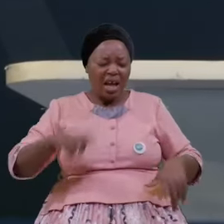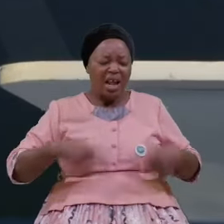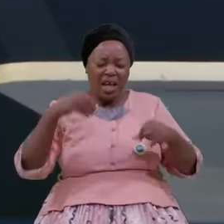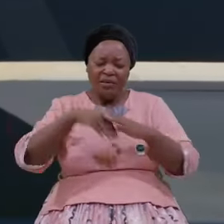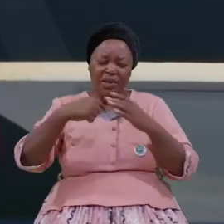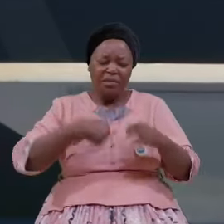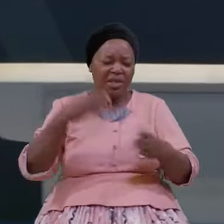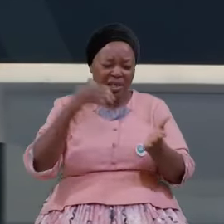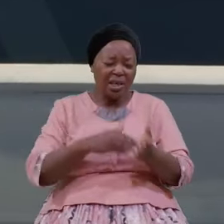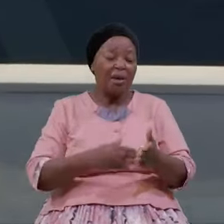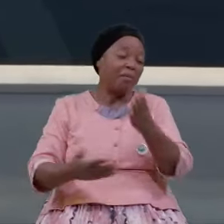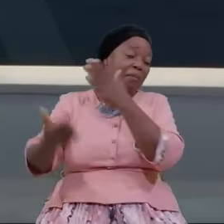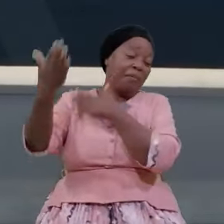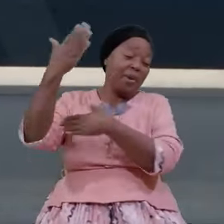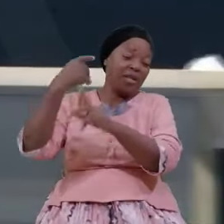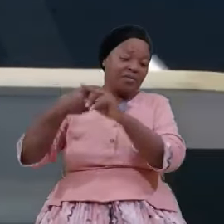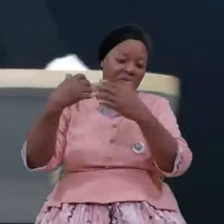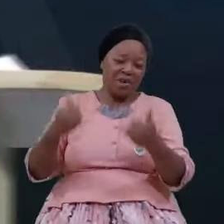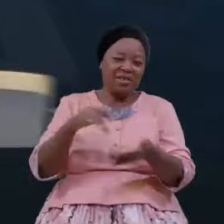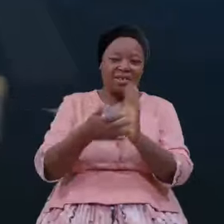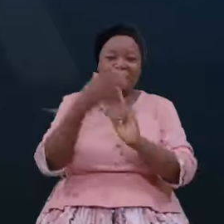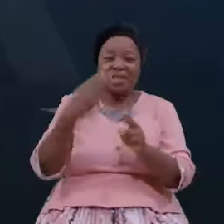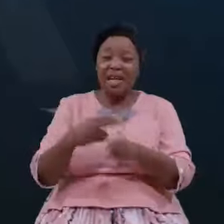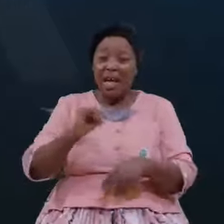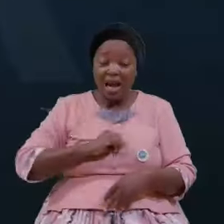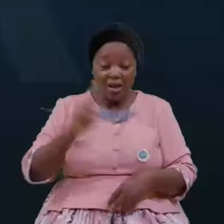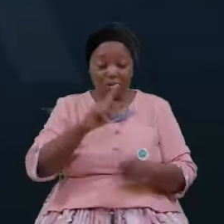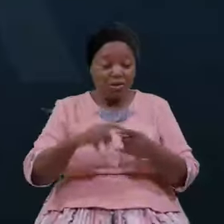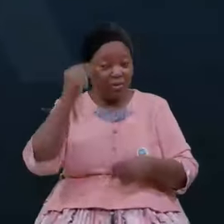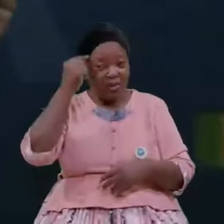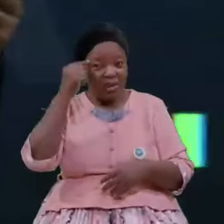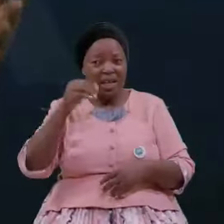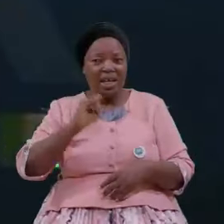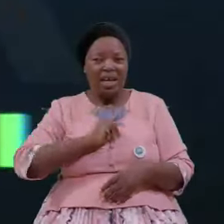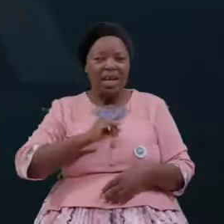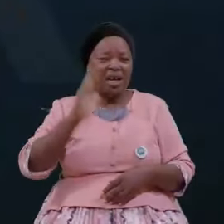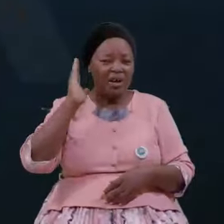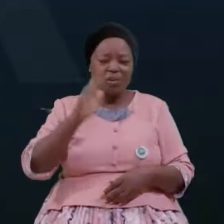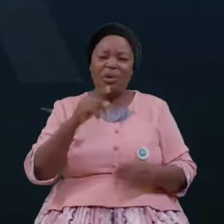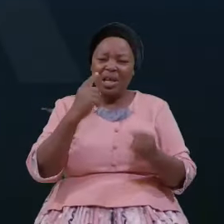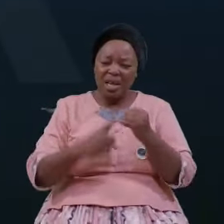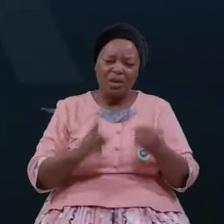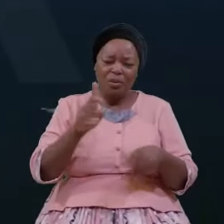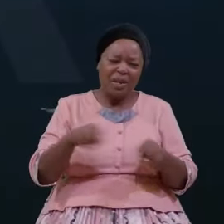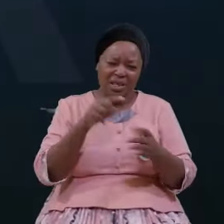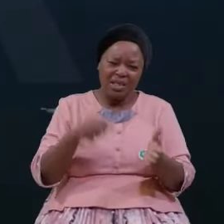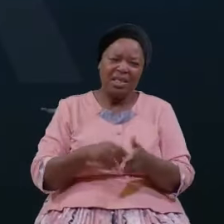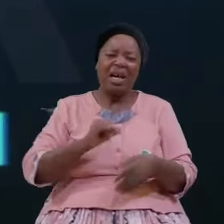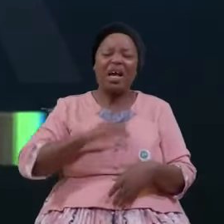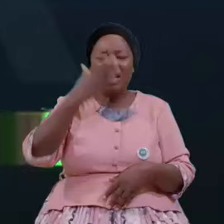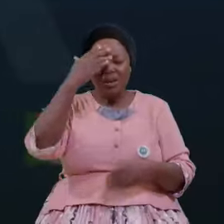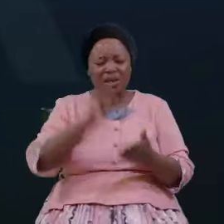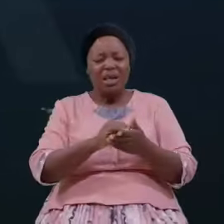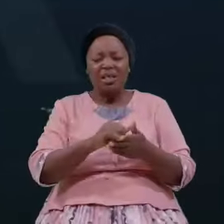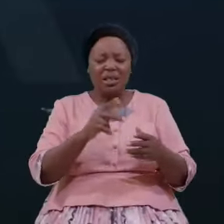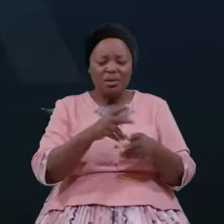tense. I used to think I was going to hell. I knew the path I was treading and the things